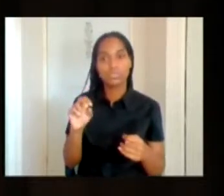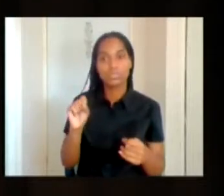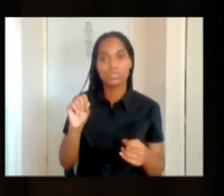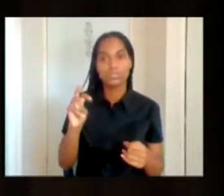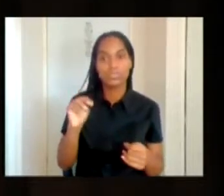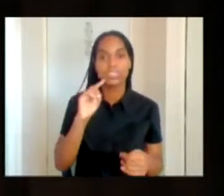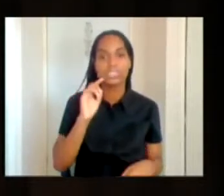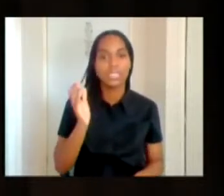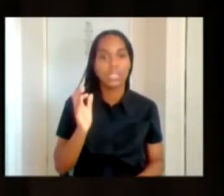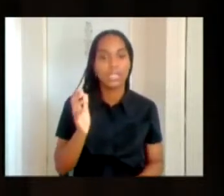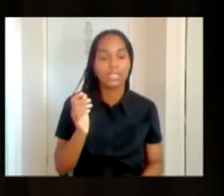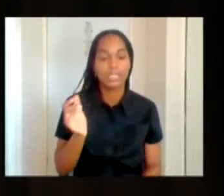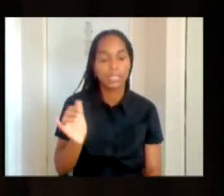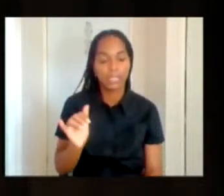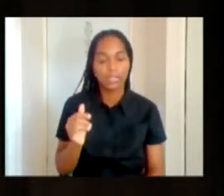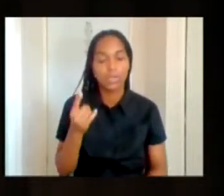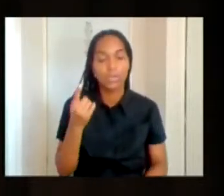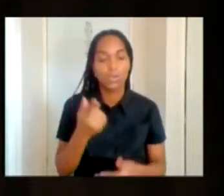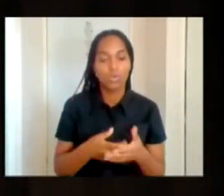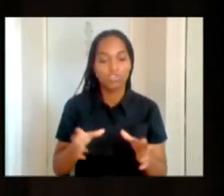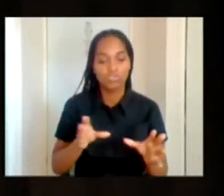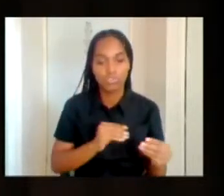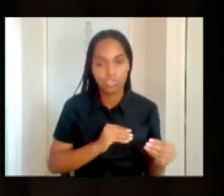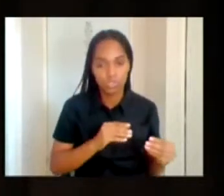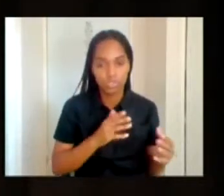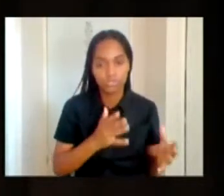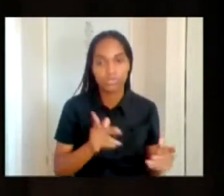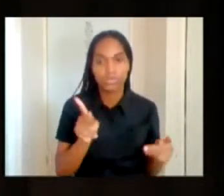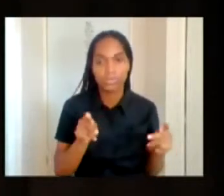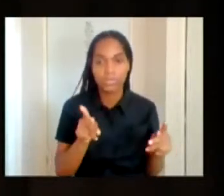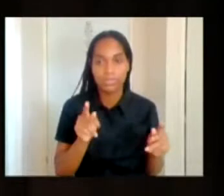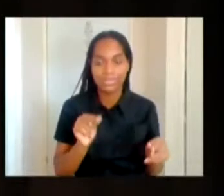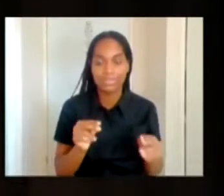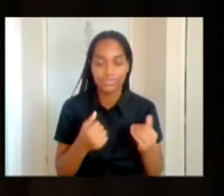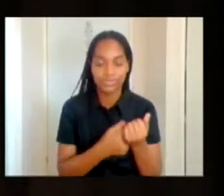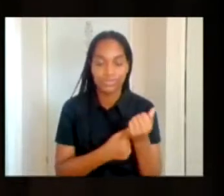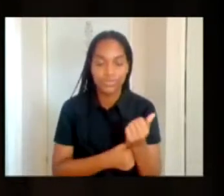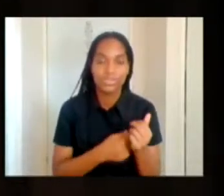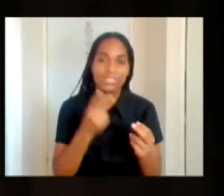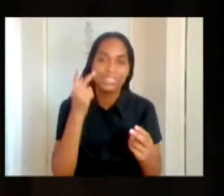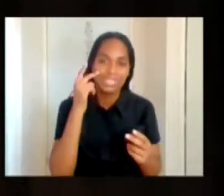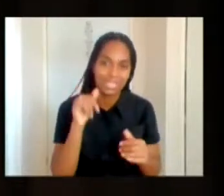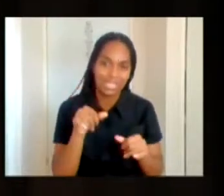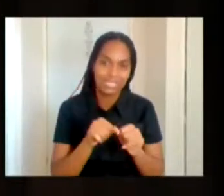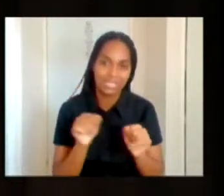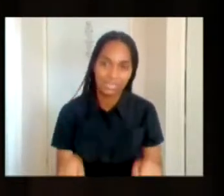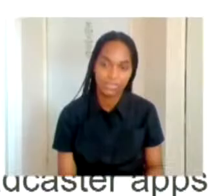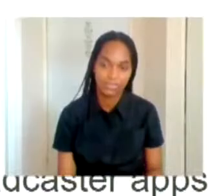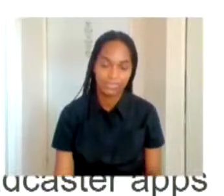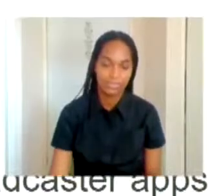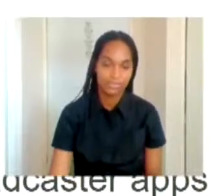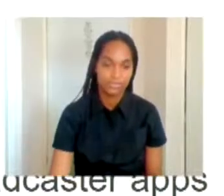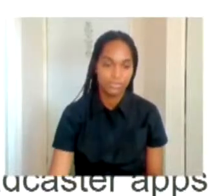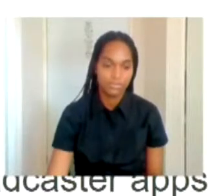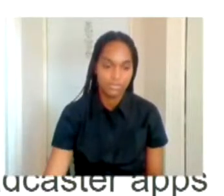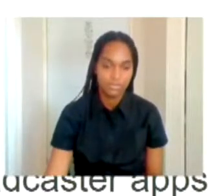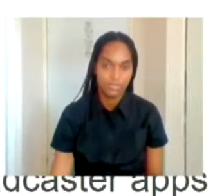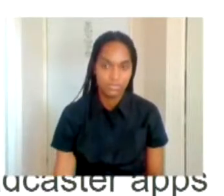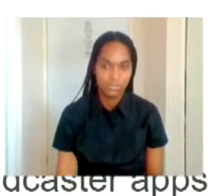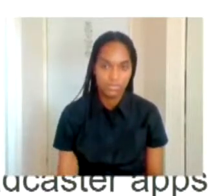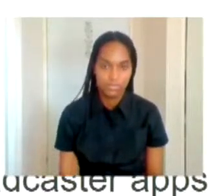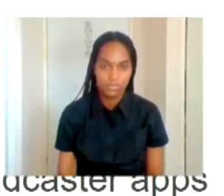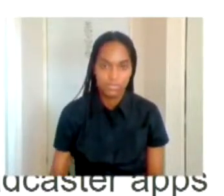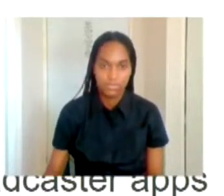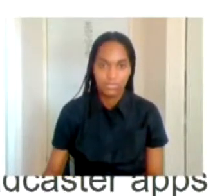what do the receiver manufacturers need to support, to see that system. The second objective was to create a